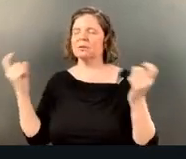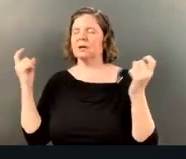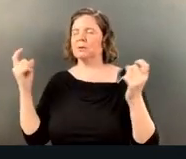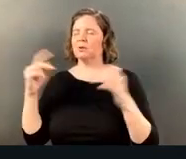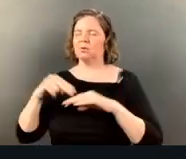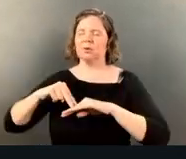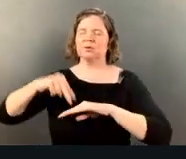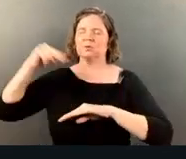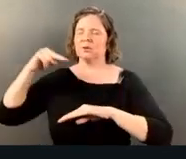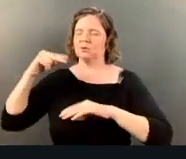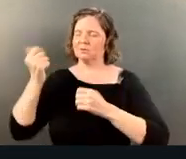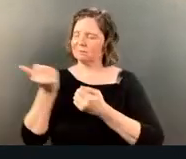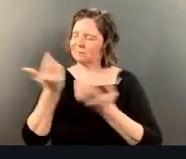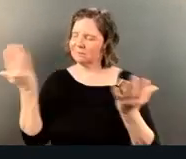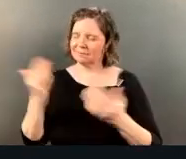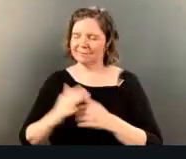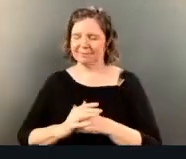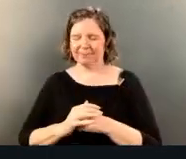your resurrection,